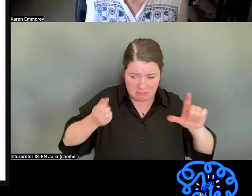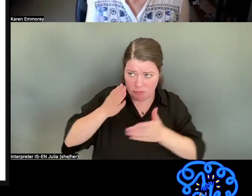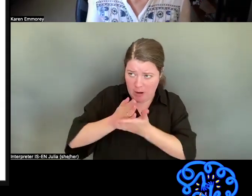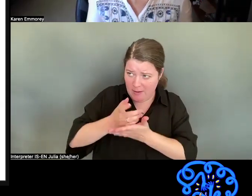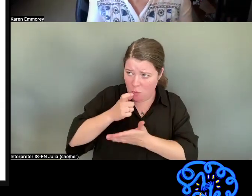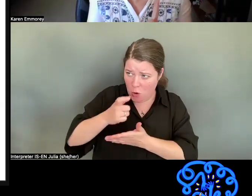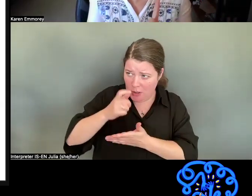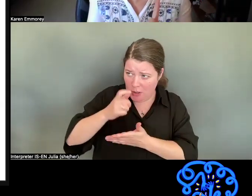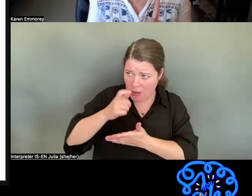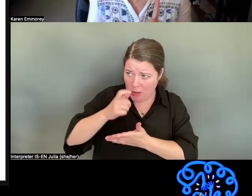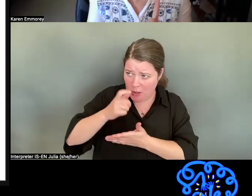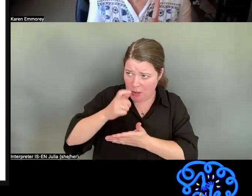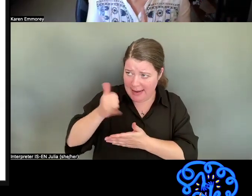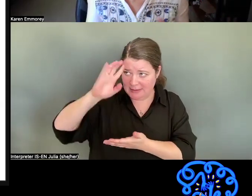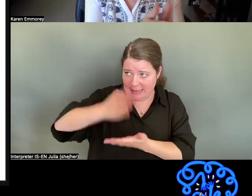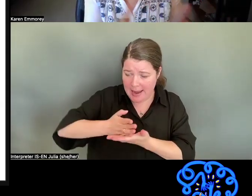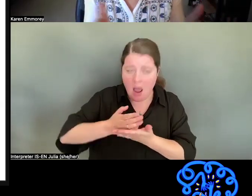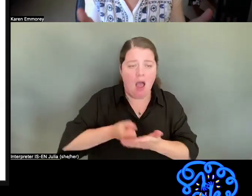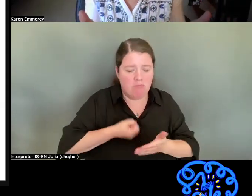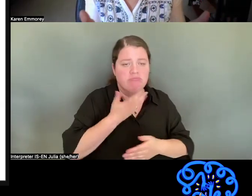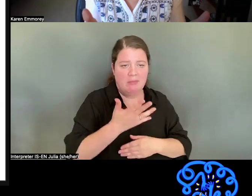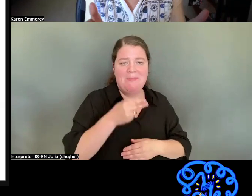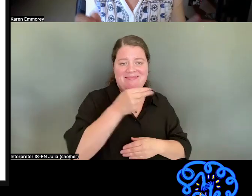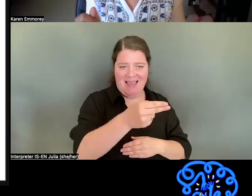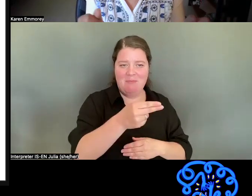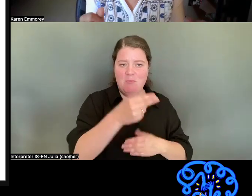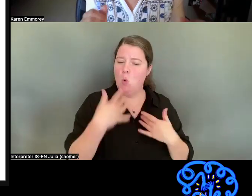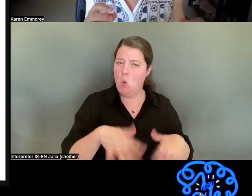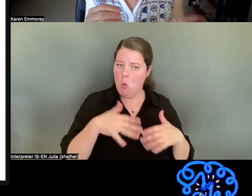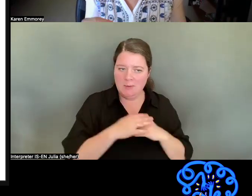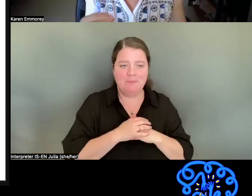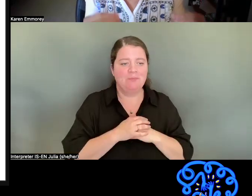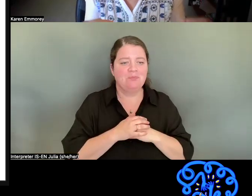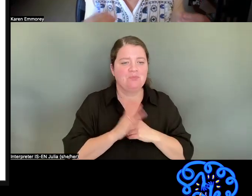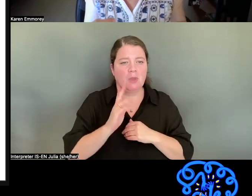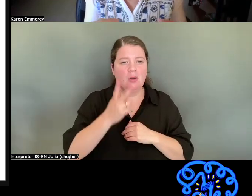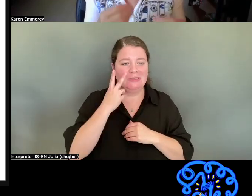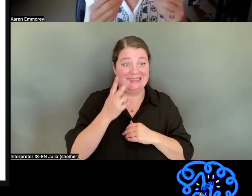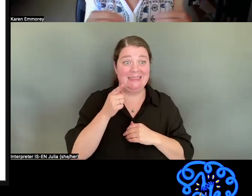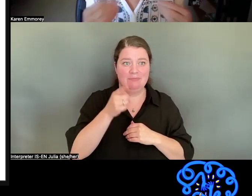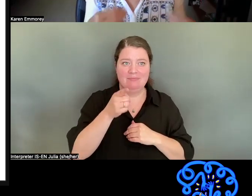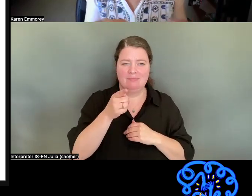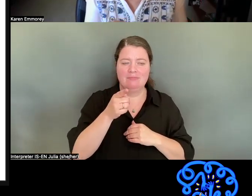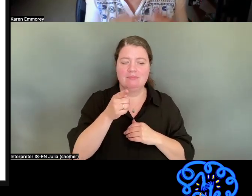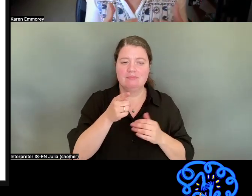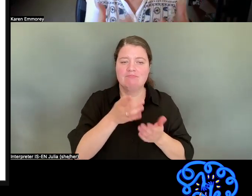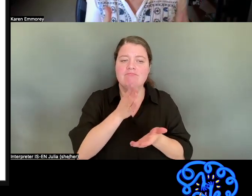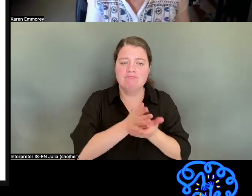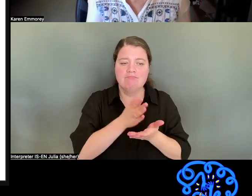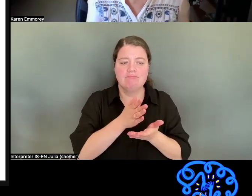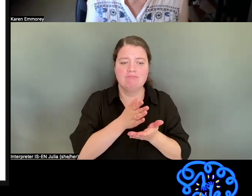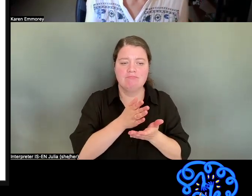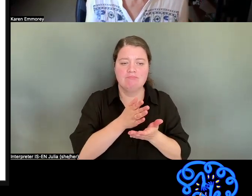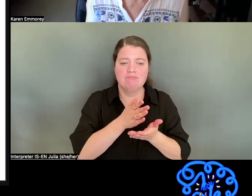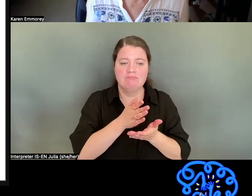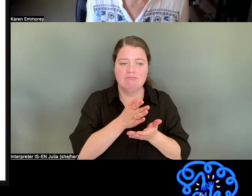that. So to sort of get at it, whether you really see this retrieval at this facilitation at lexical